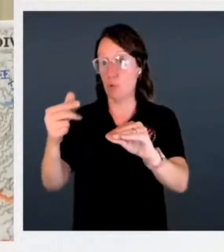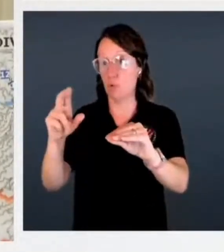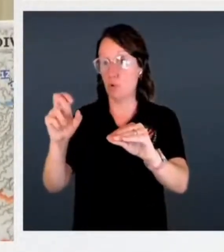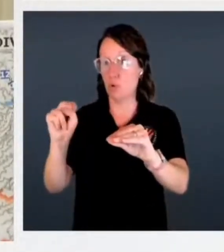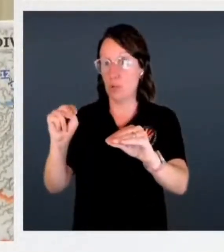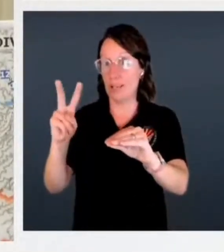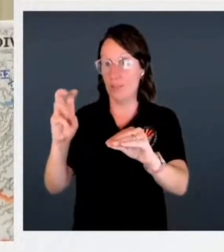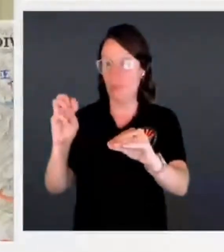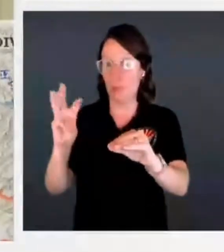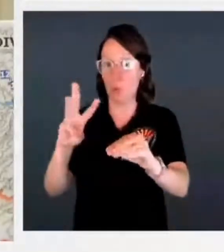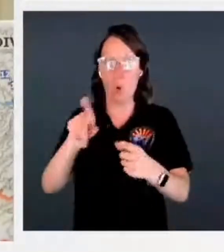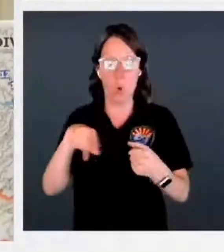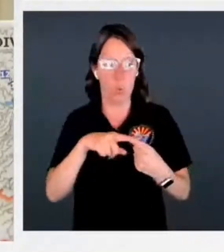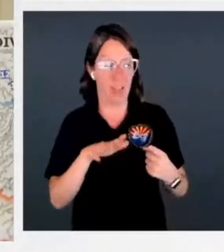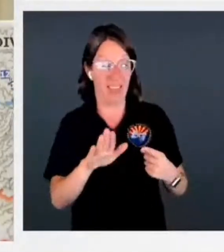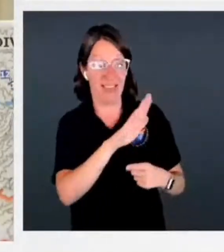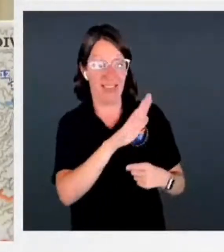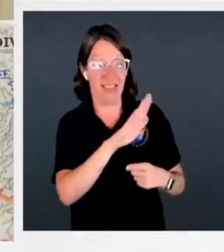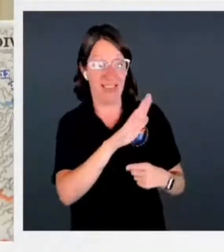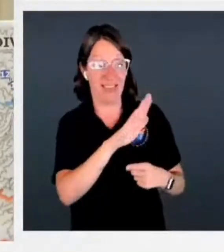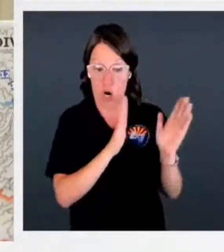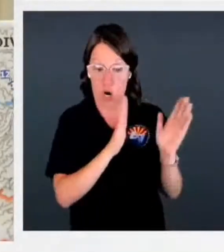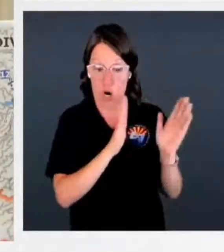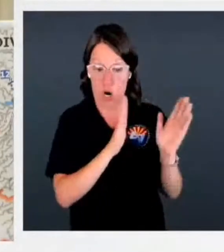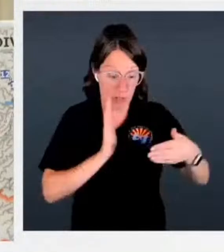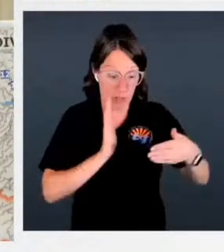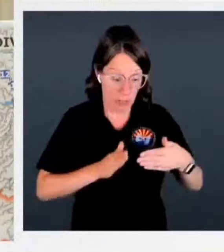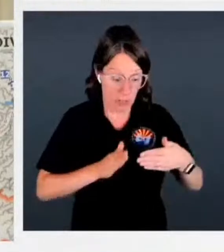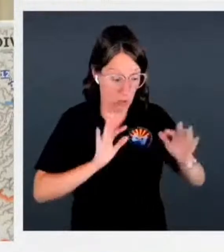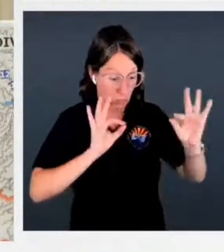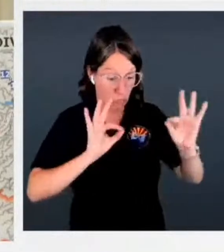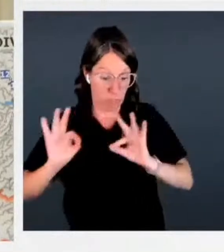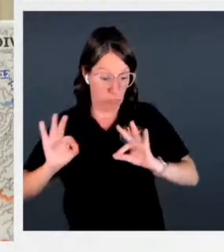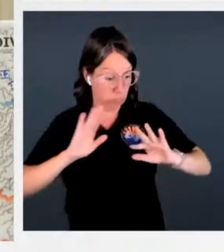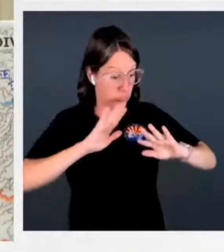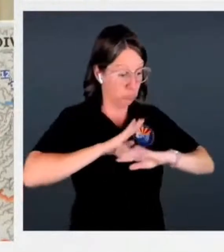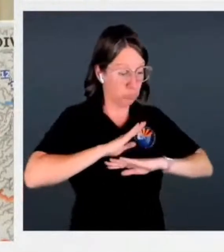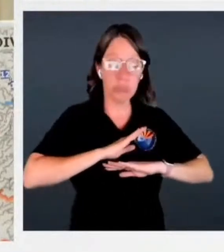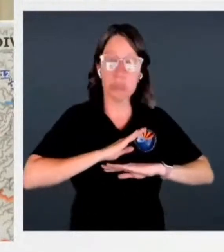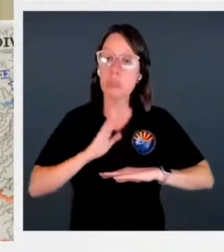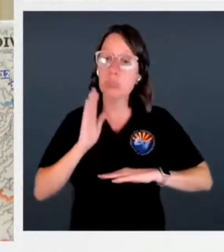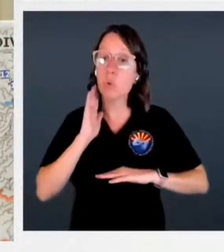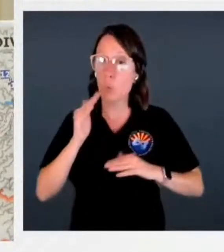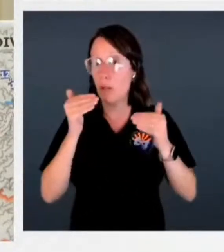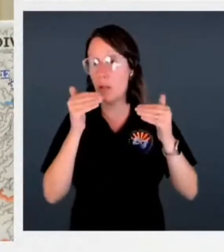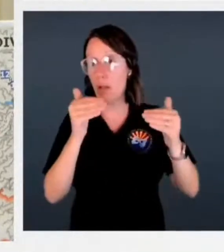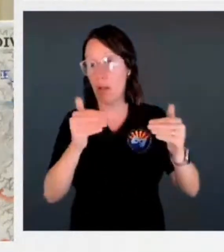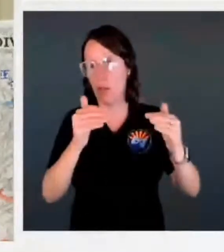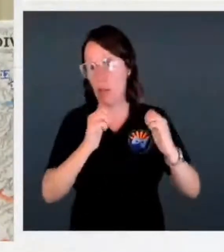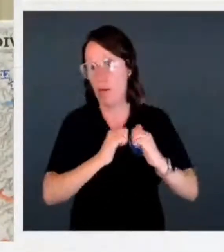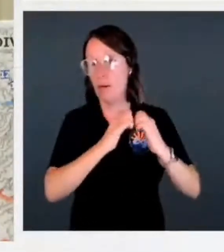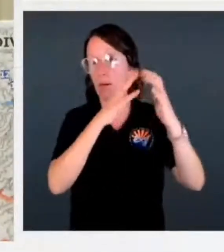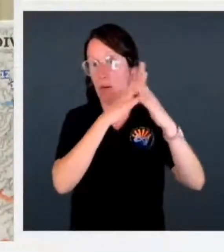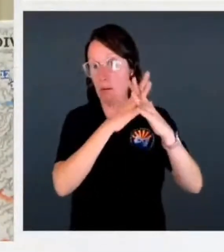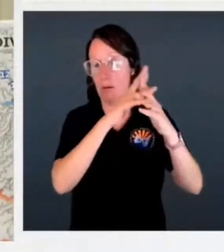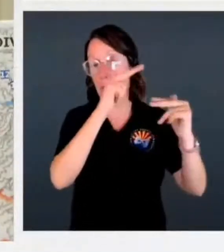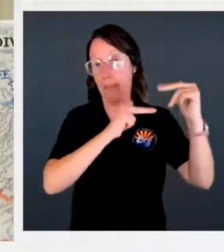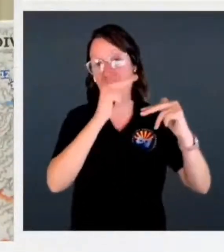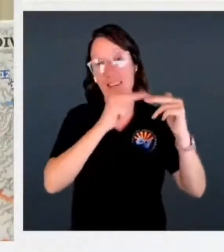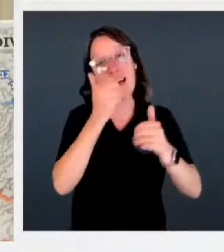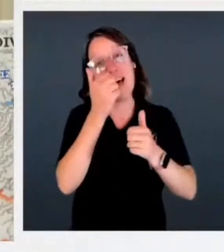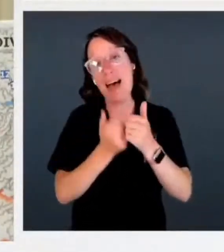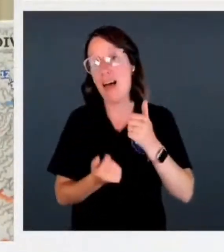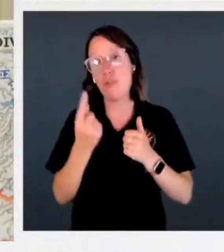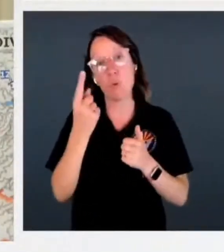together, it'll be issued shortly. But it's give and take, as Supervisor Howell said, right? Everybody's got to come to the table, get